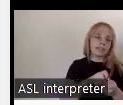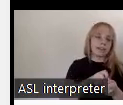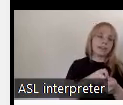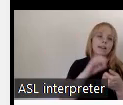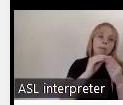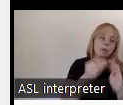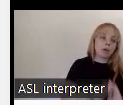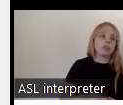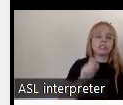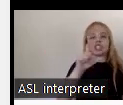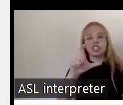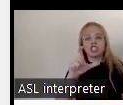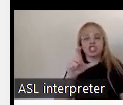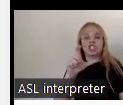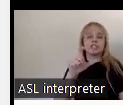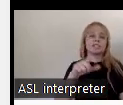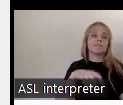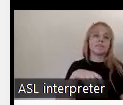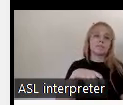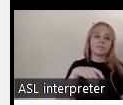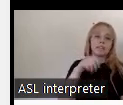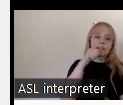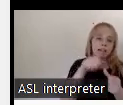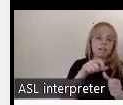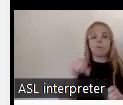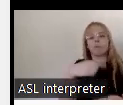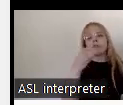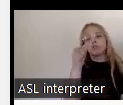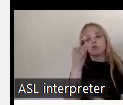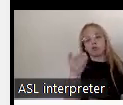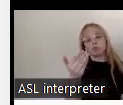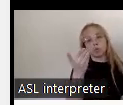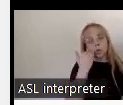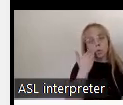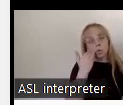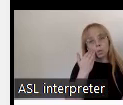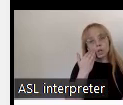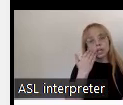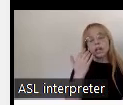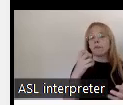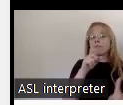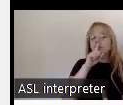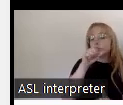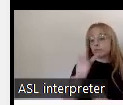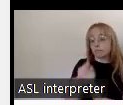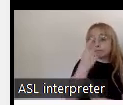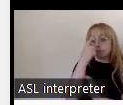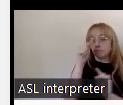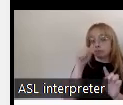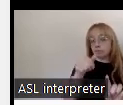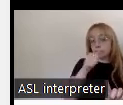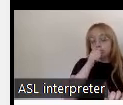letters and numbers, those sorts of things, so that only you know it. What I want to be sure that people understand about the